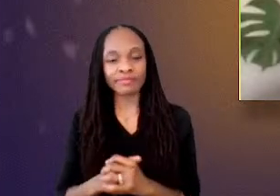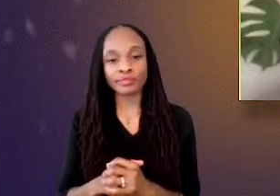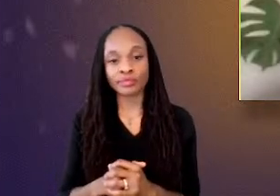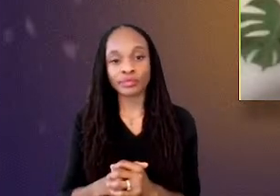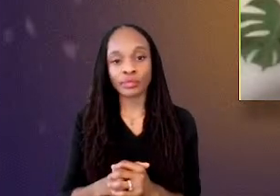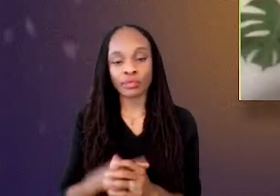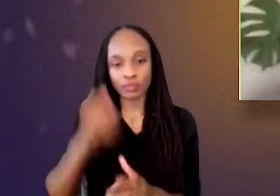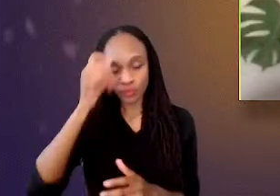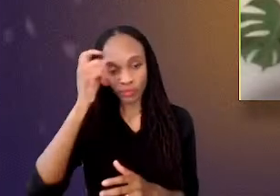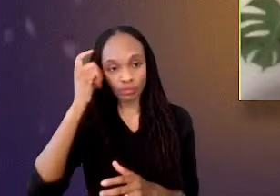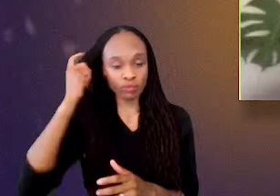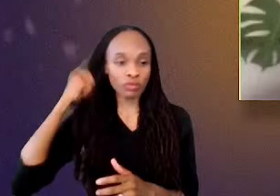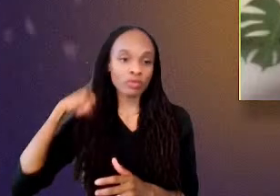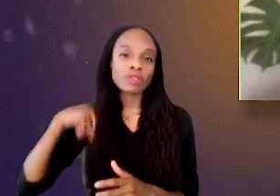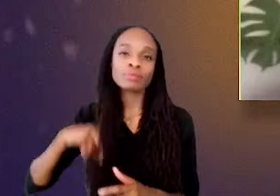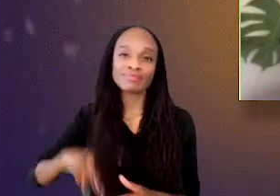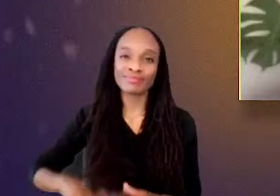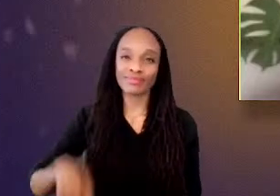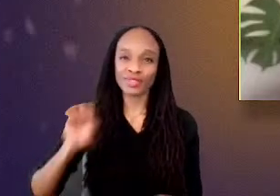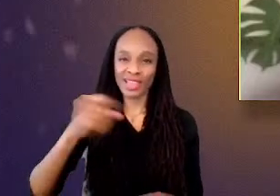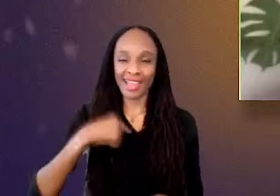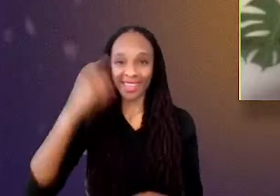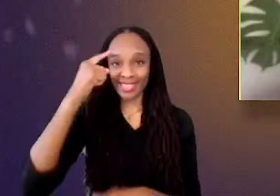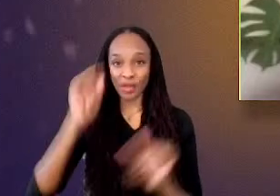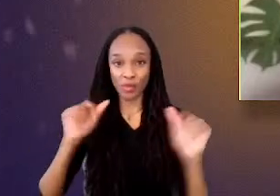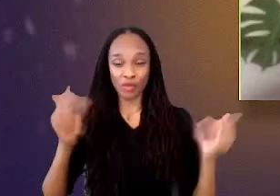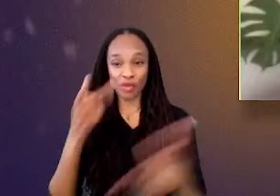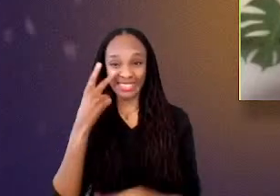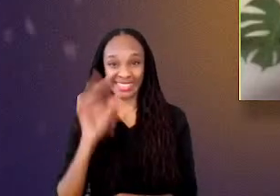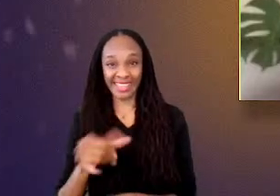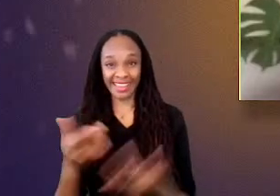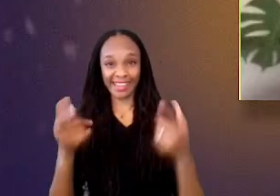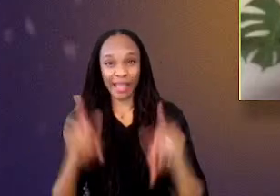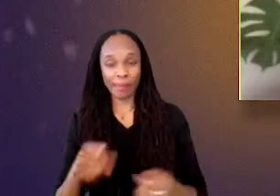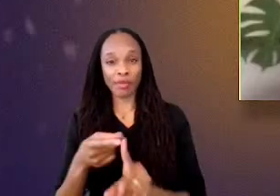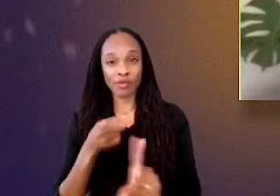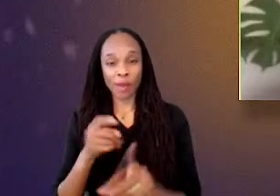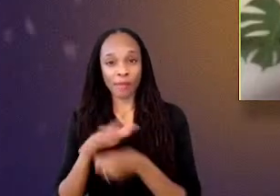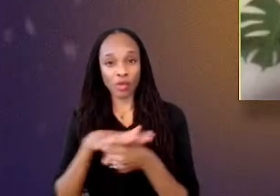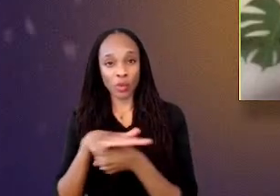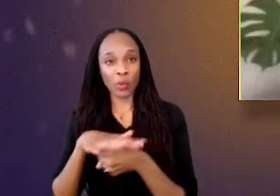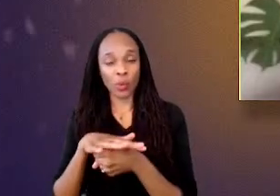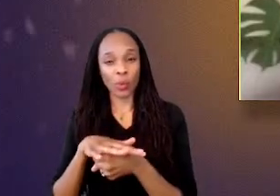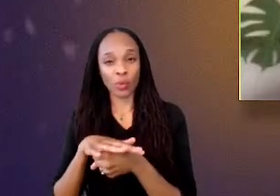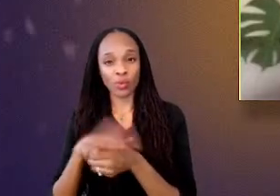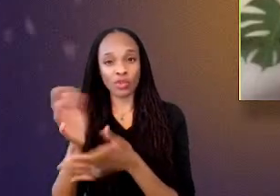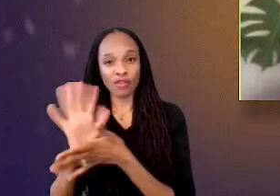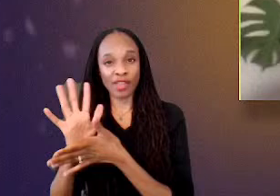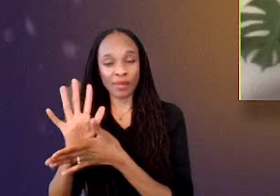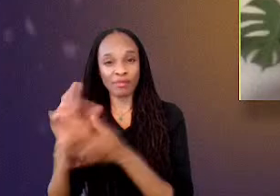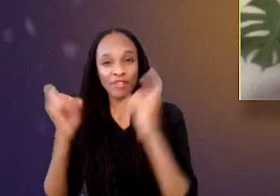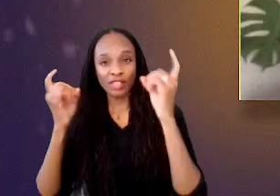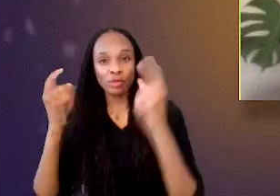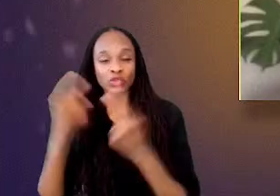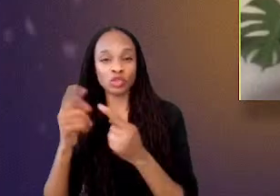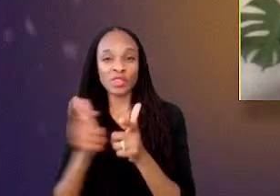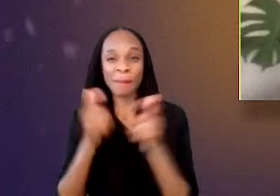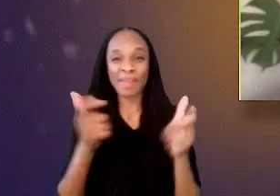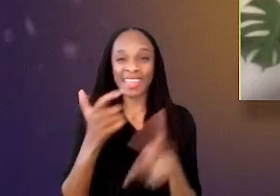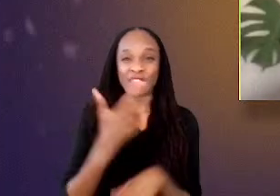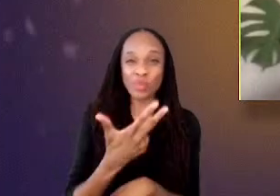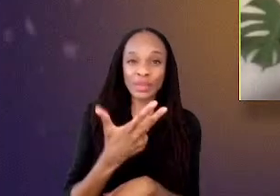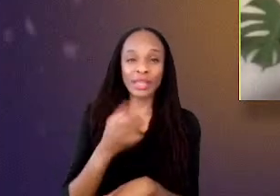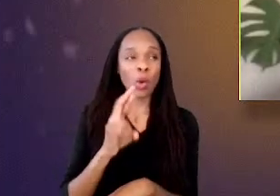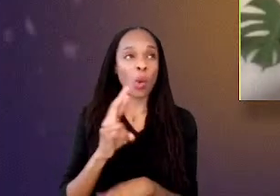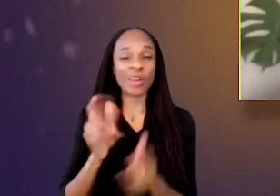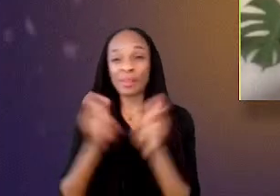And so, yeah, I think we've all seen it. I mean, from local film festivals to the big three or big five, depending on